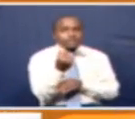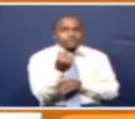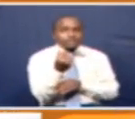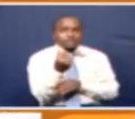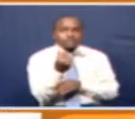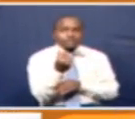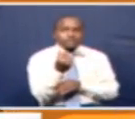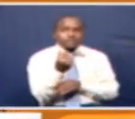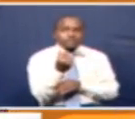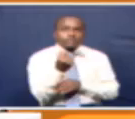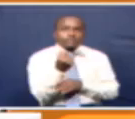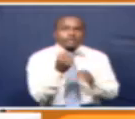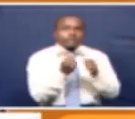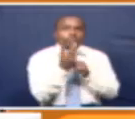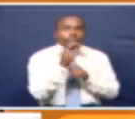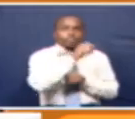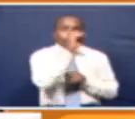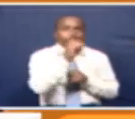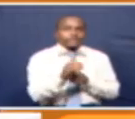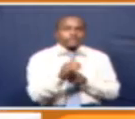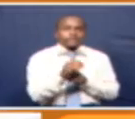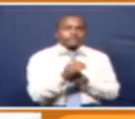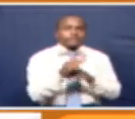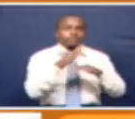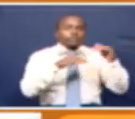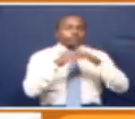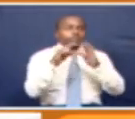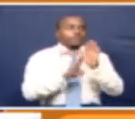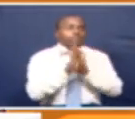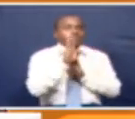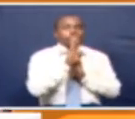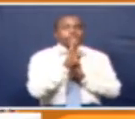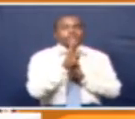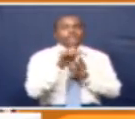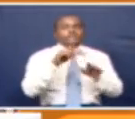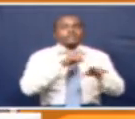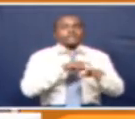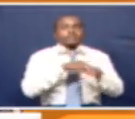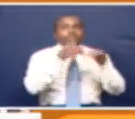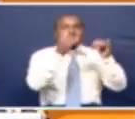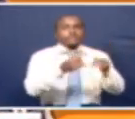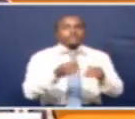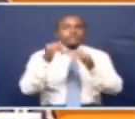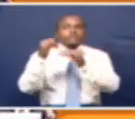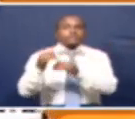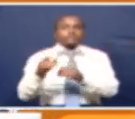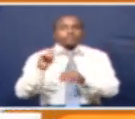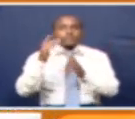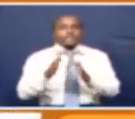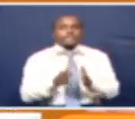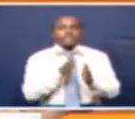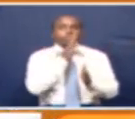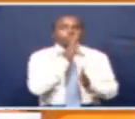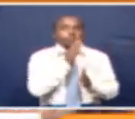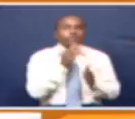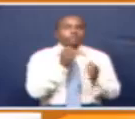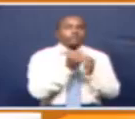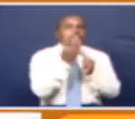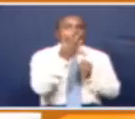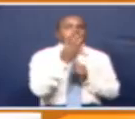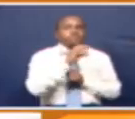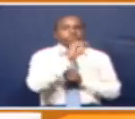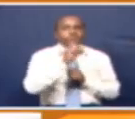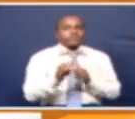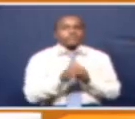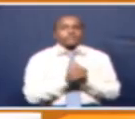at the rate of 12% infrastructure development bonds. When individual Kenyans are borrowing at 14%, we are also borrowing at